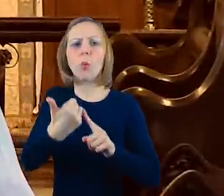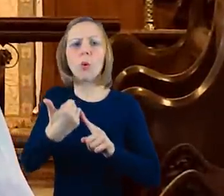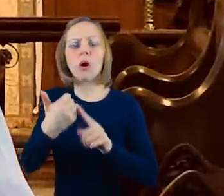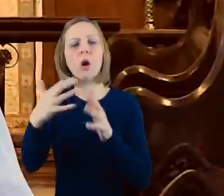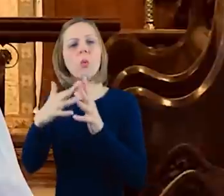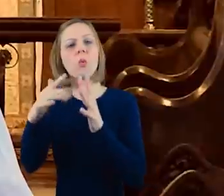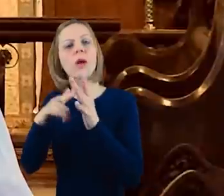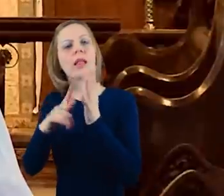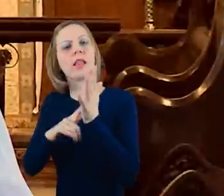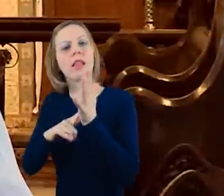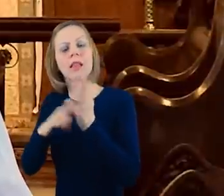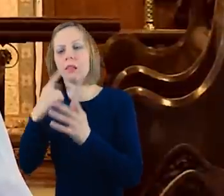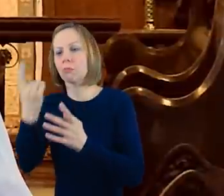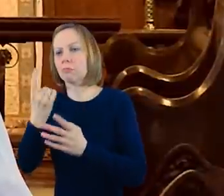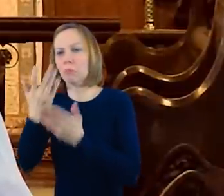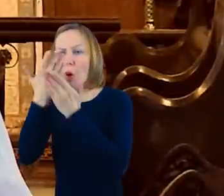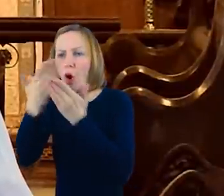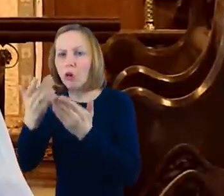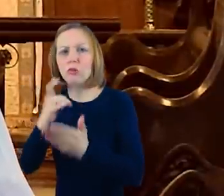from our local community.